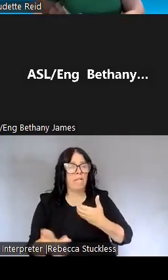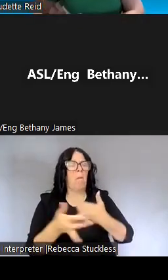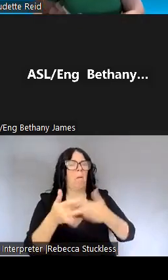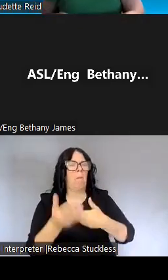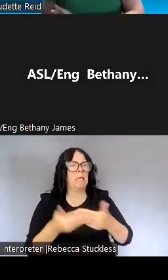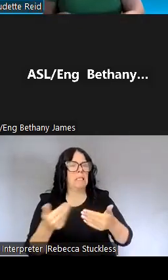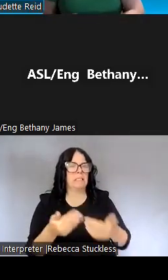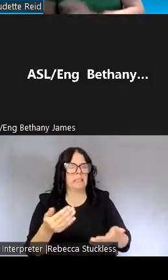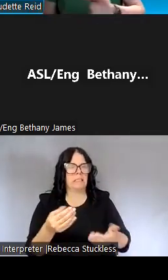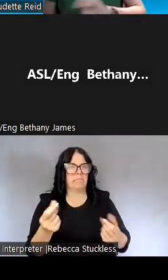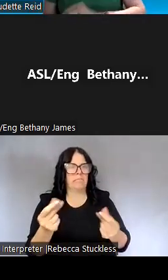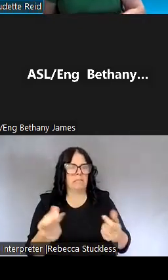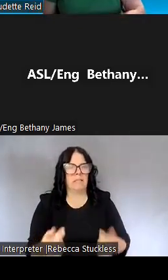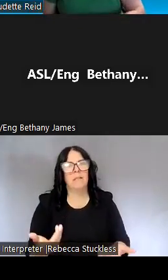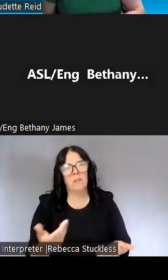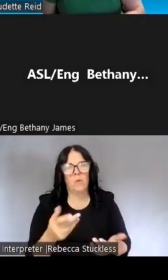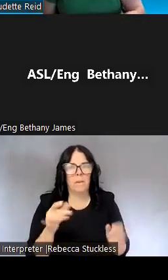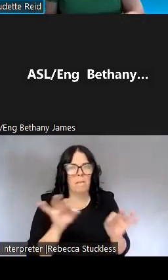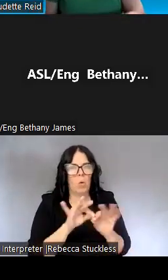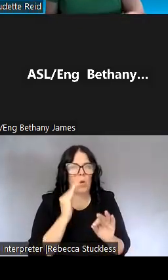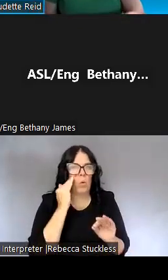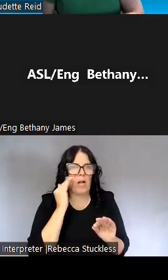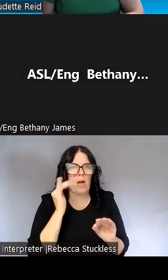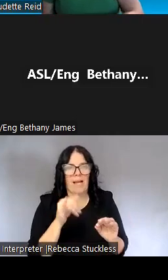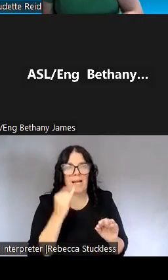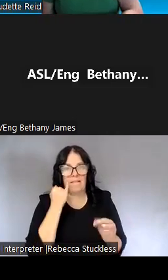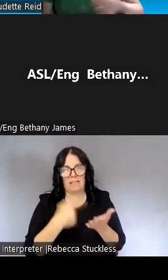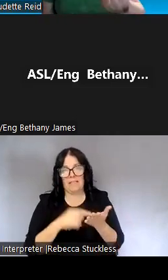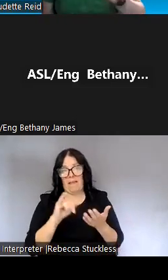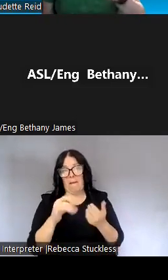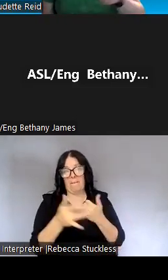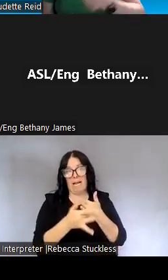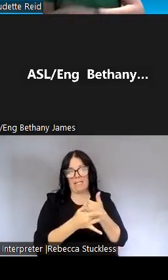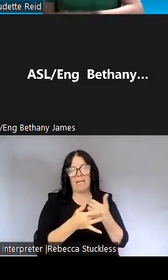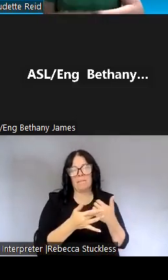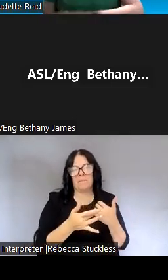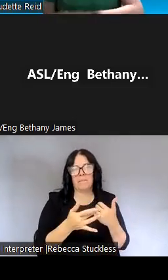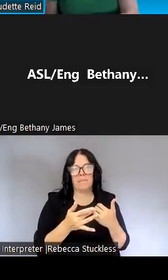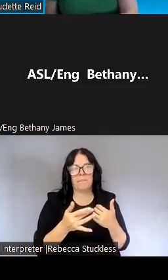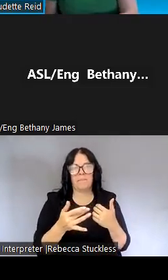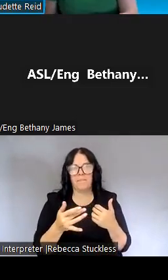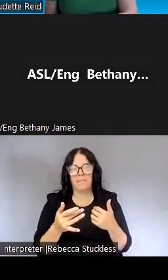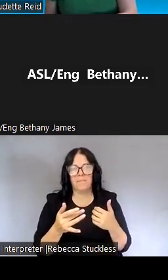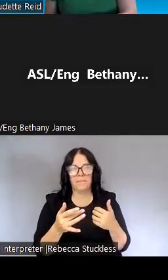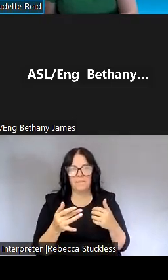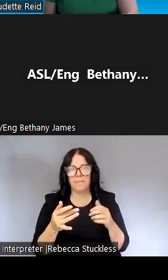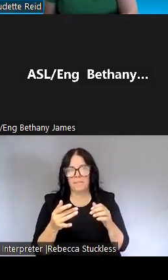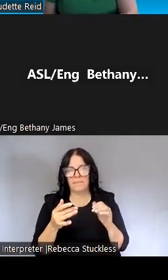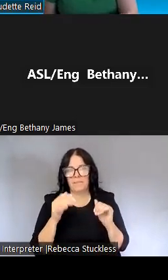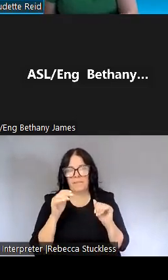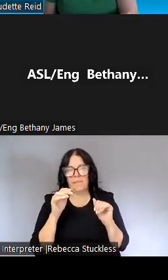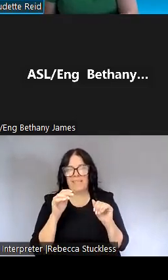more responsive. So just be aware if you talk about that with a client that it's going to take a little more if they have a case